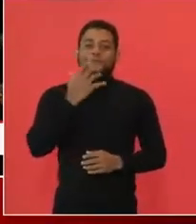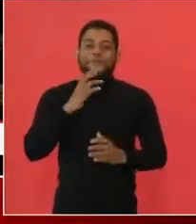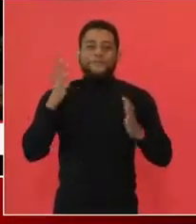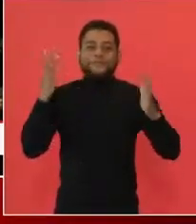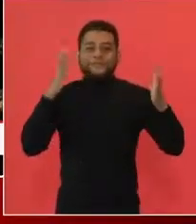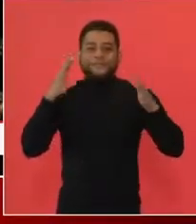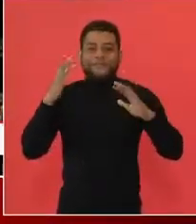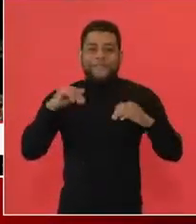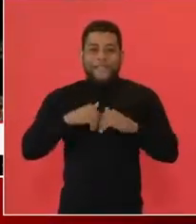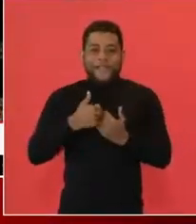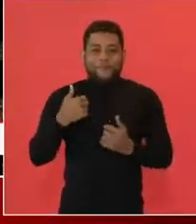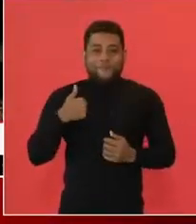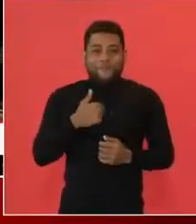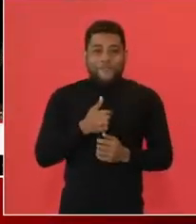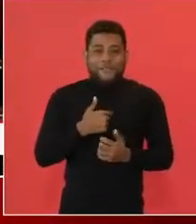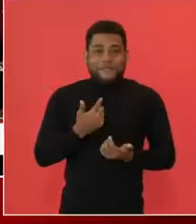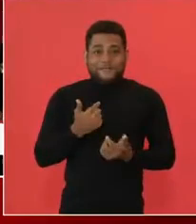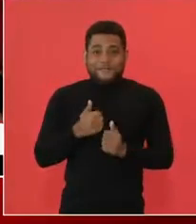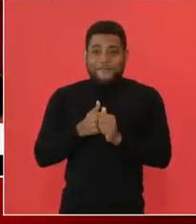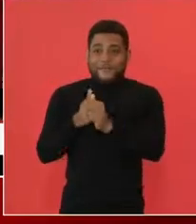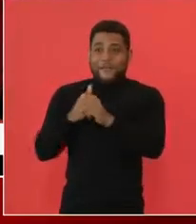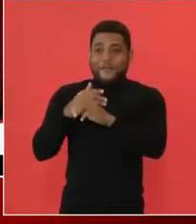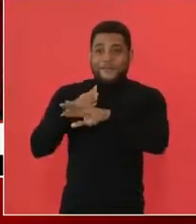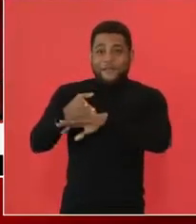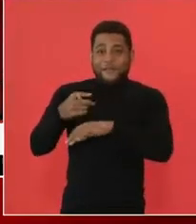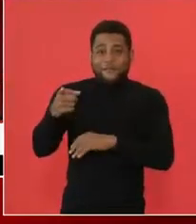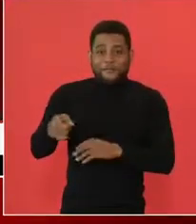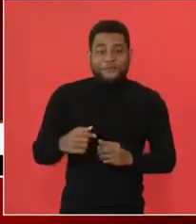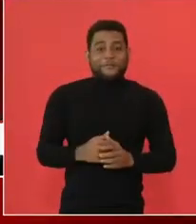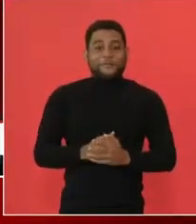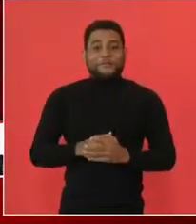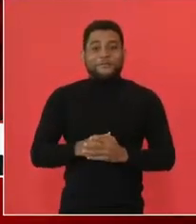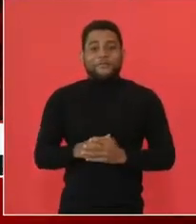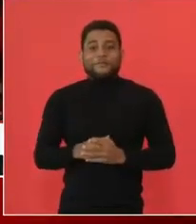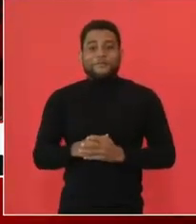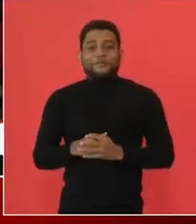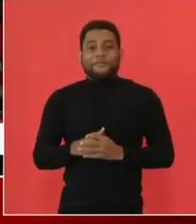And the best way to follow her is for me to be brilliant, be bright, and be gone.